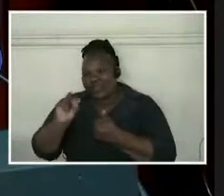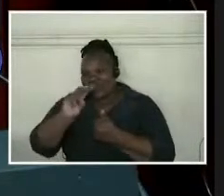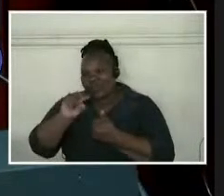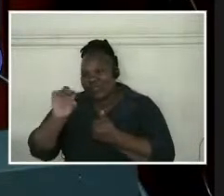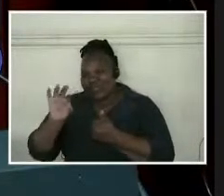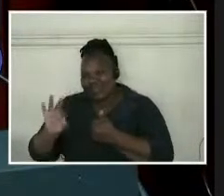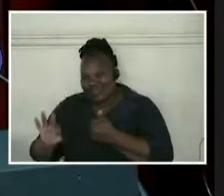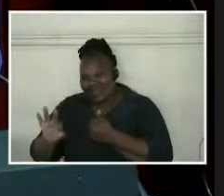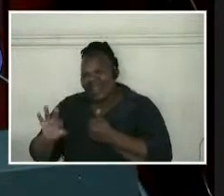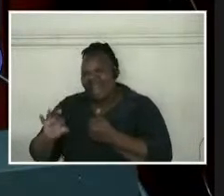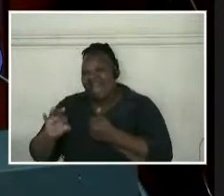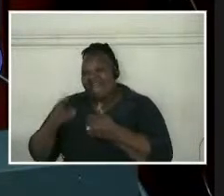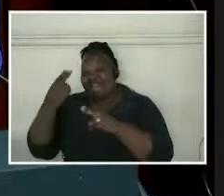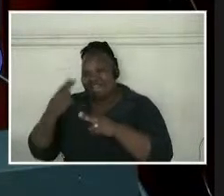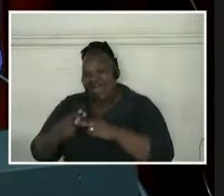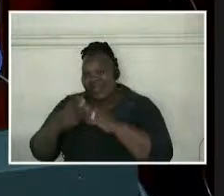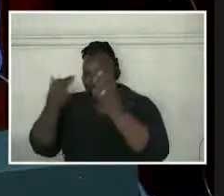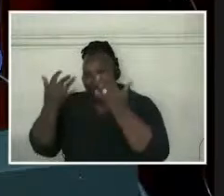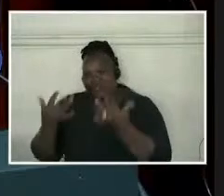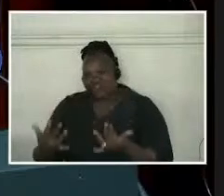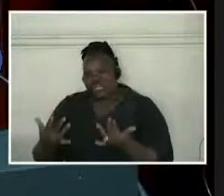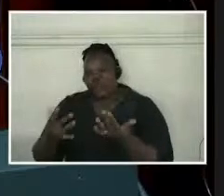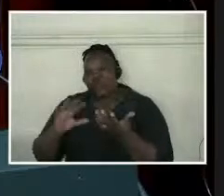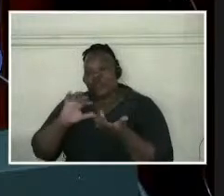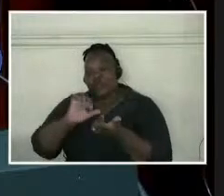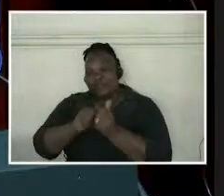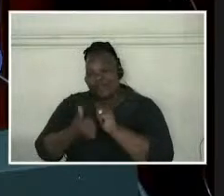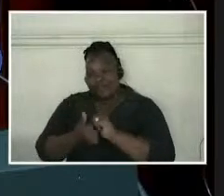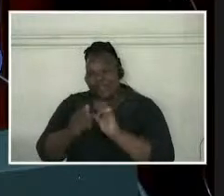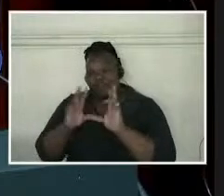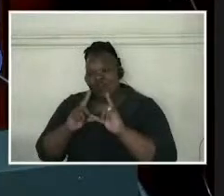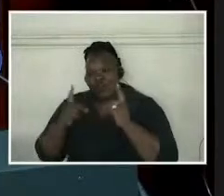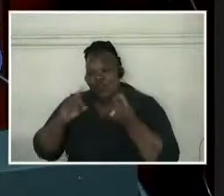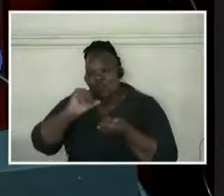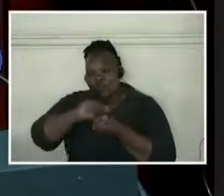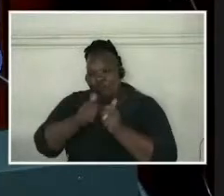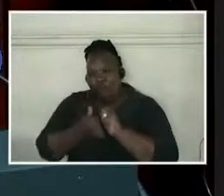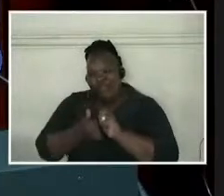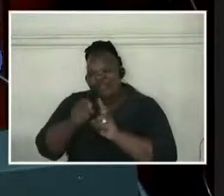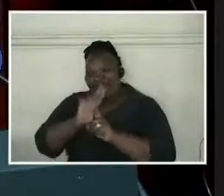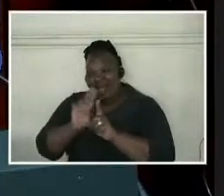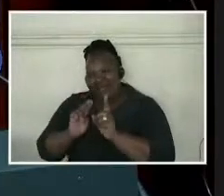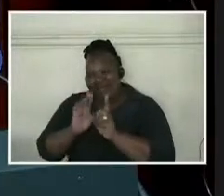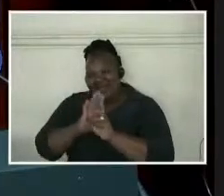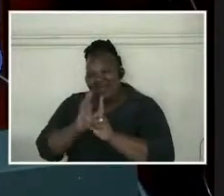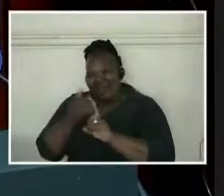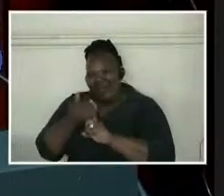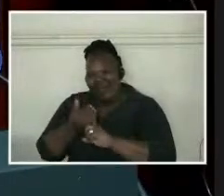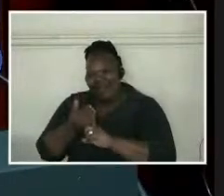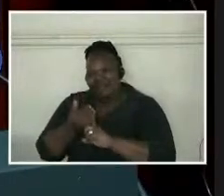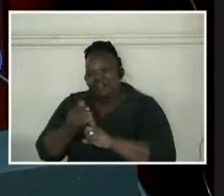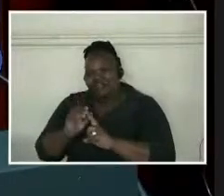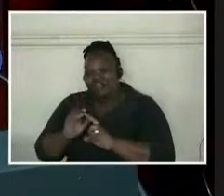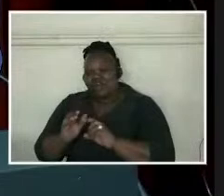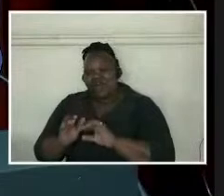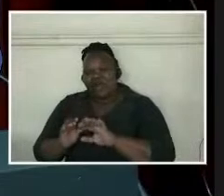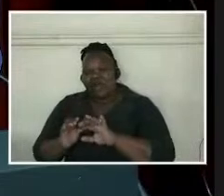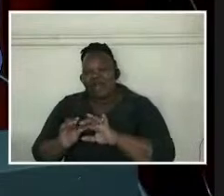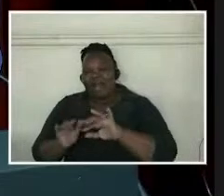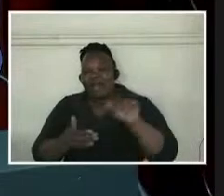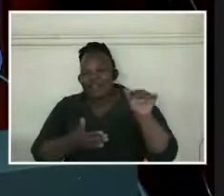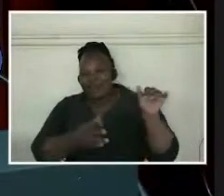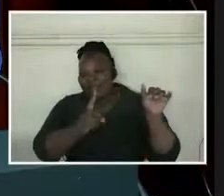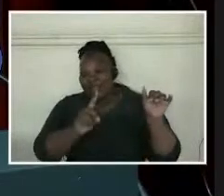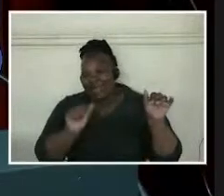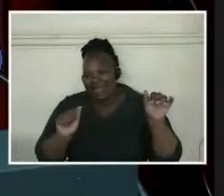mpp of the department of sports arts arts and culture except the democratic alliance